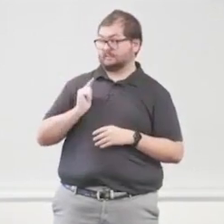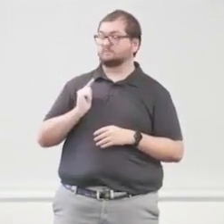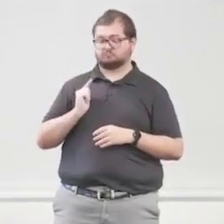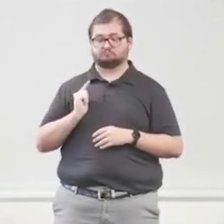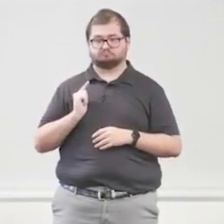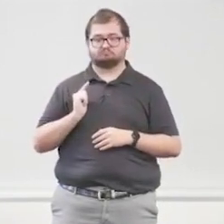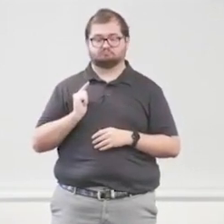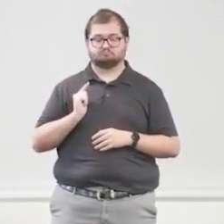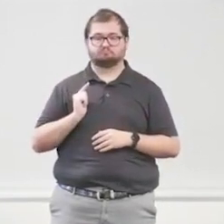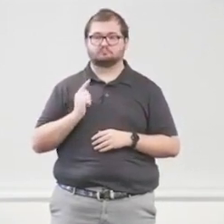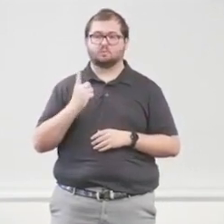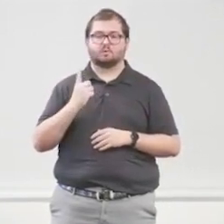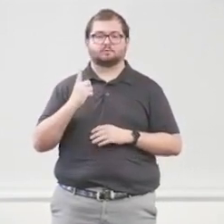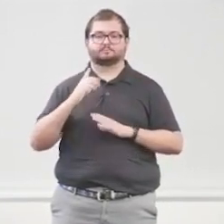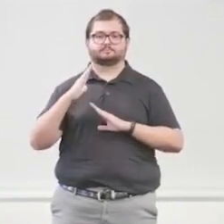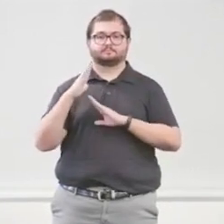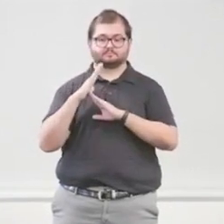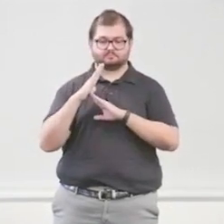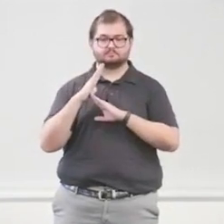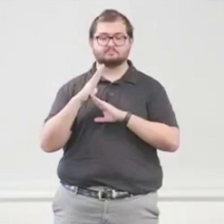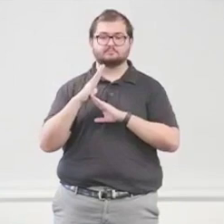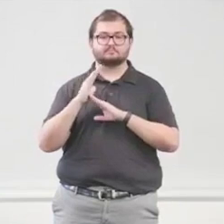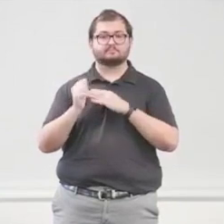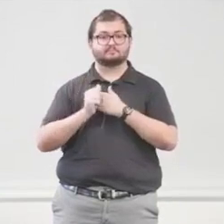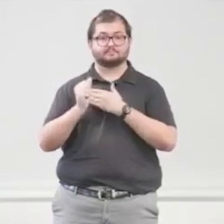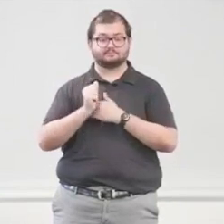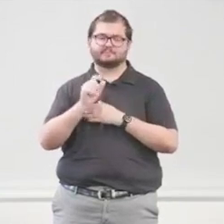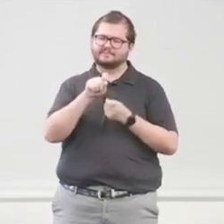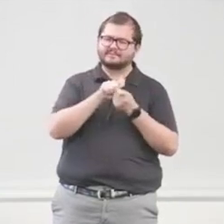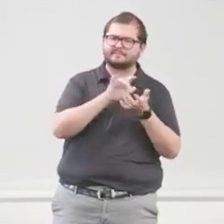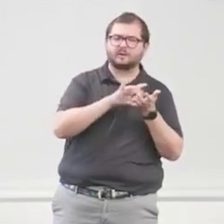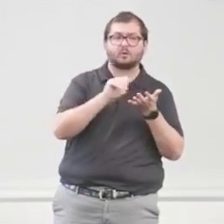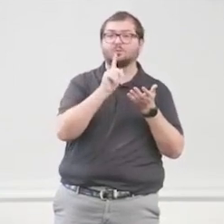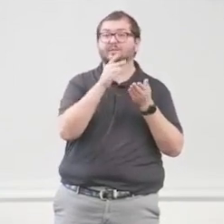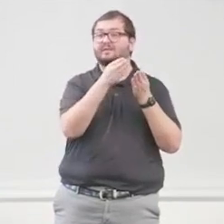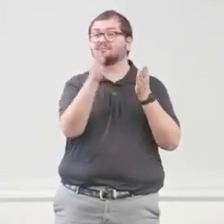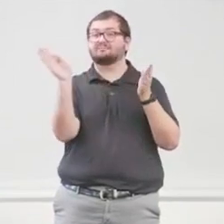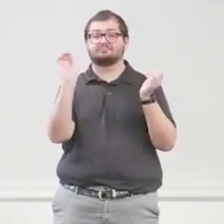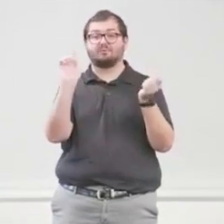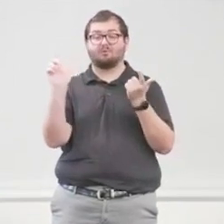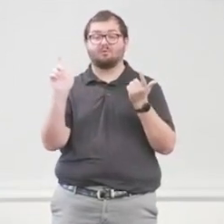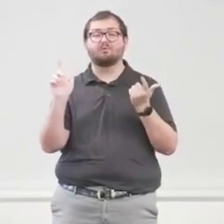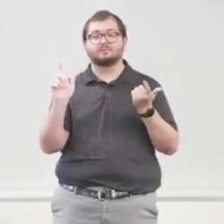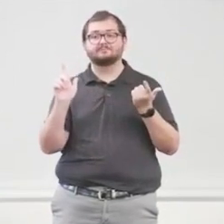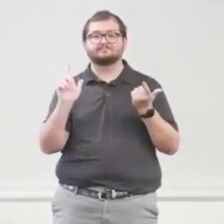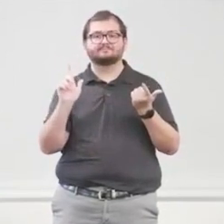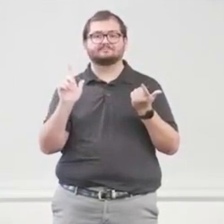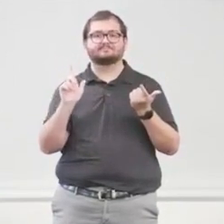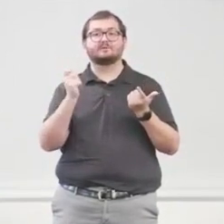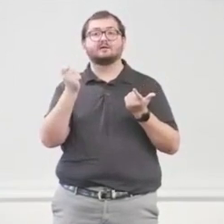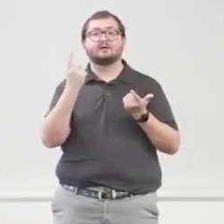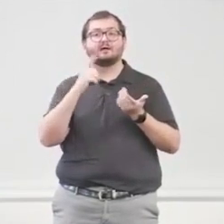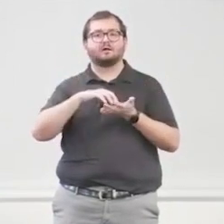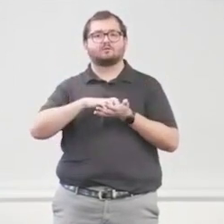So one of the biggest vulnerabilities or risks that we face, especially in medical, but all critical infrastructure, is vulnerability or patch